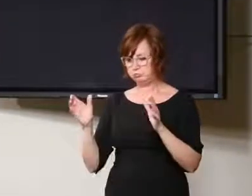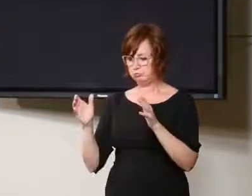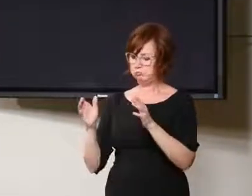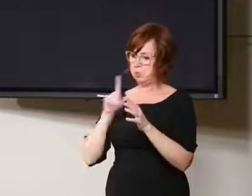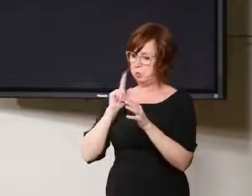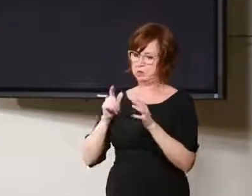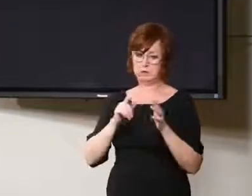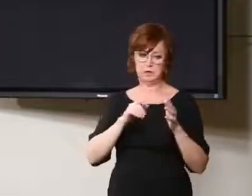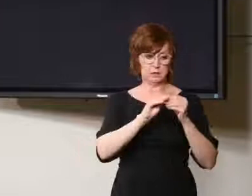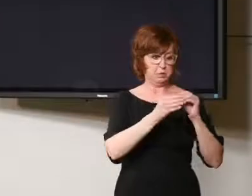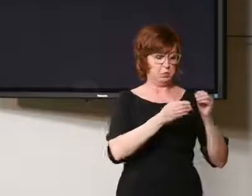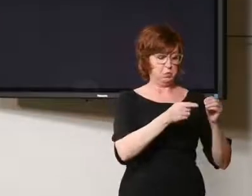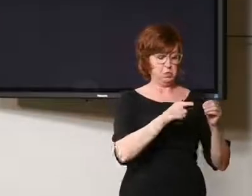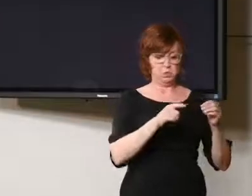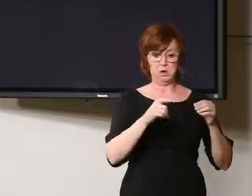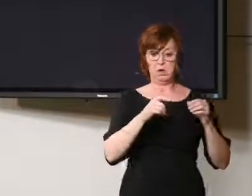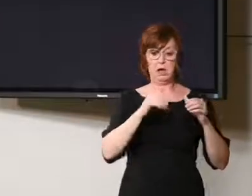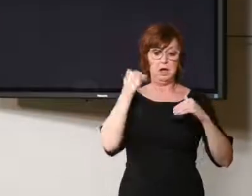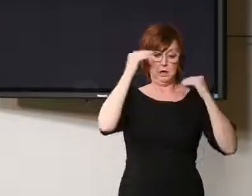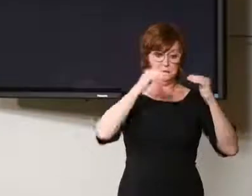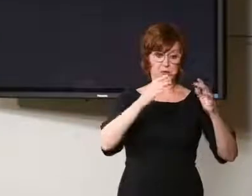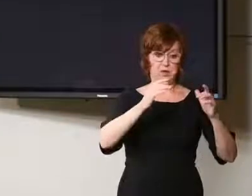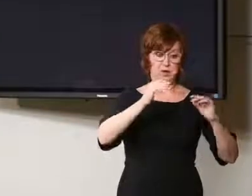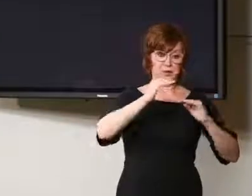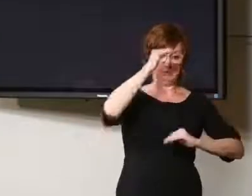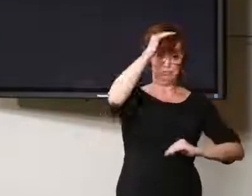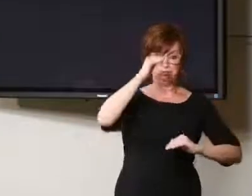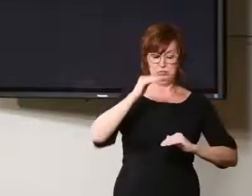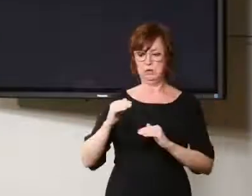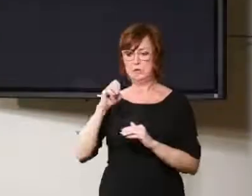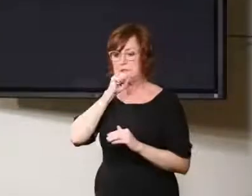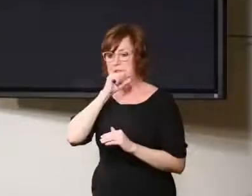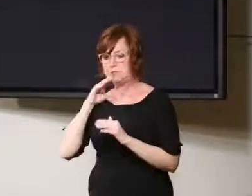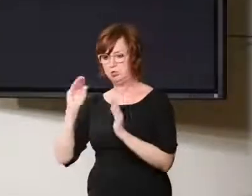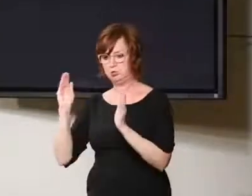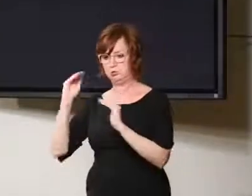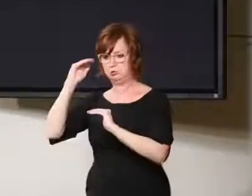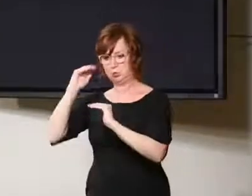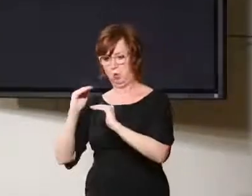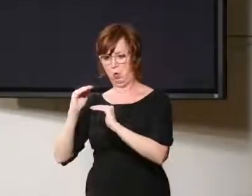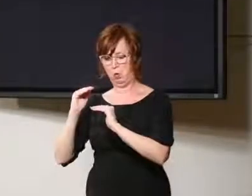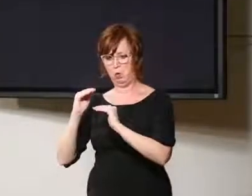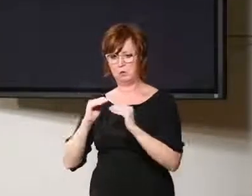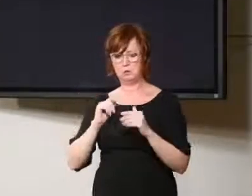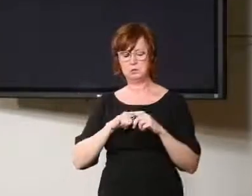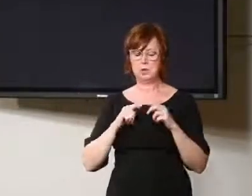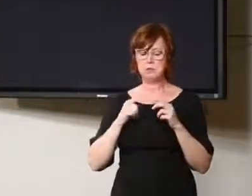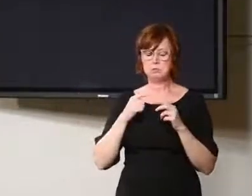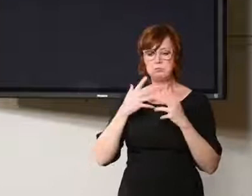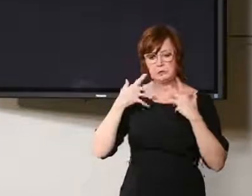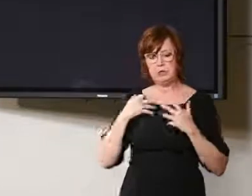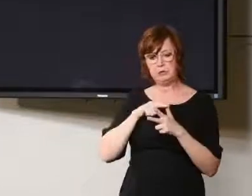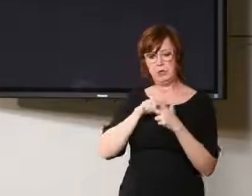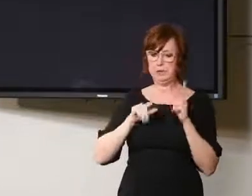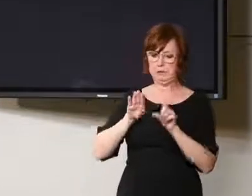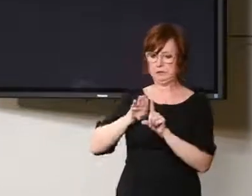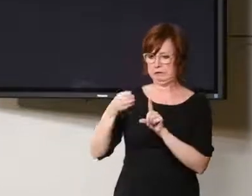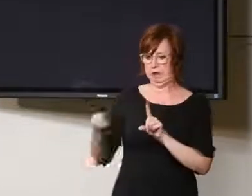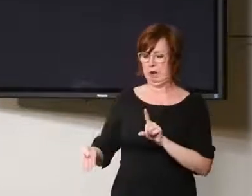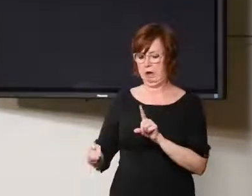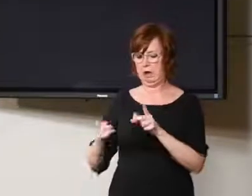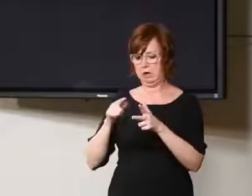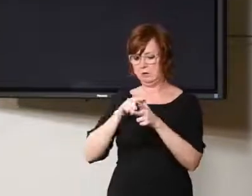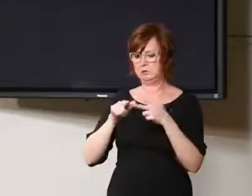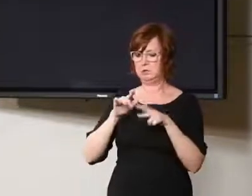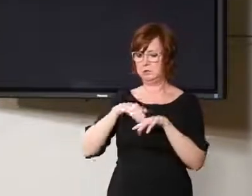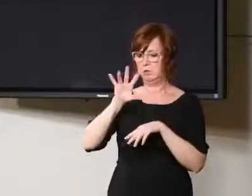of our overall cases. So I'm wondering if the fact that, our first 3 deaths, unfortunate though they are among people who were either